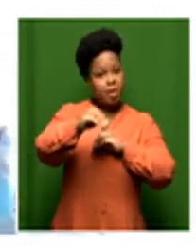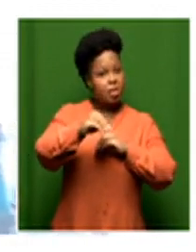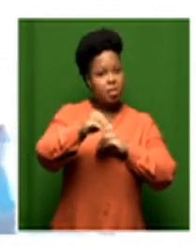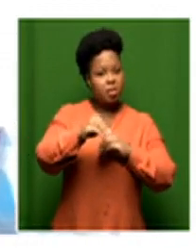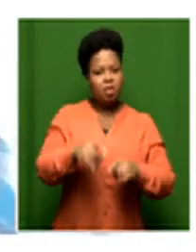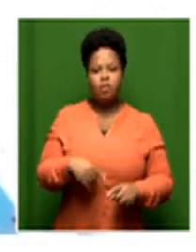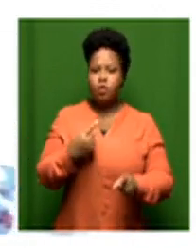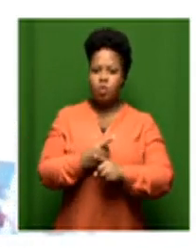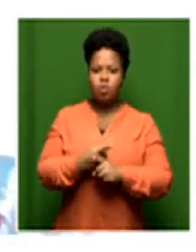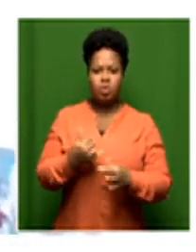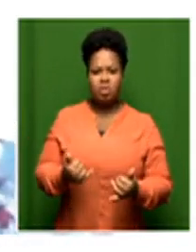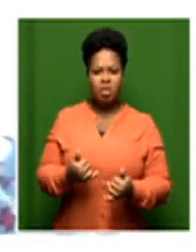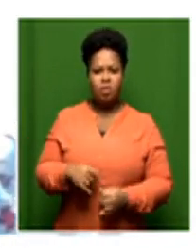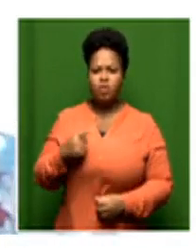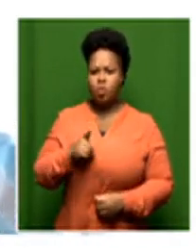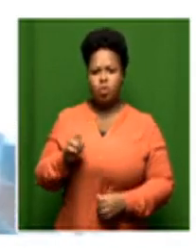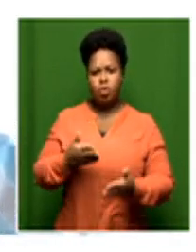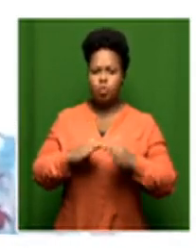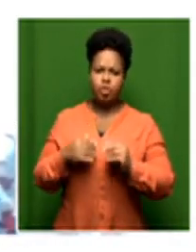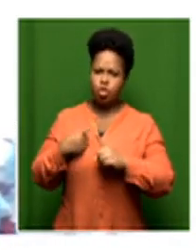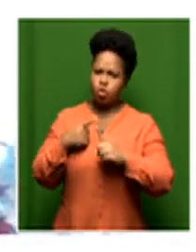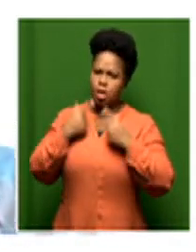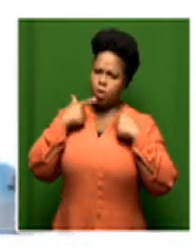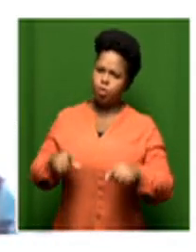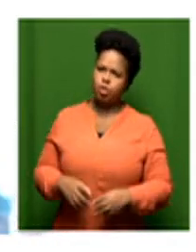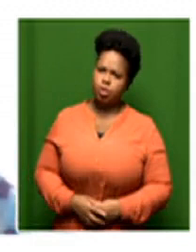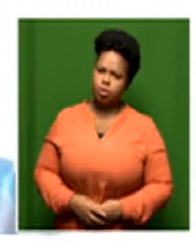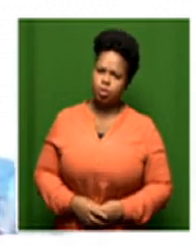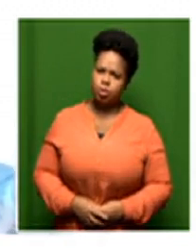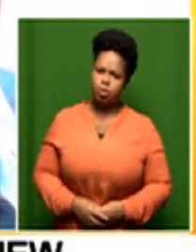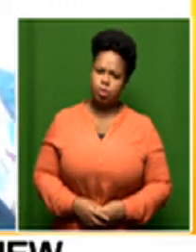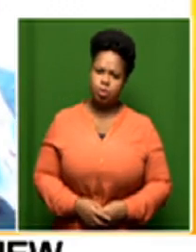the injustice that is being done now to the Xhosa language.